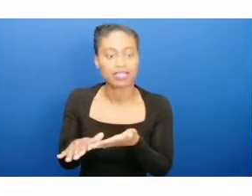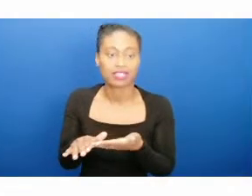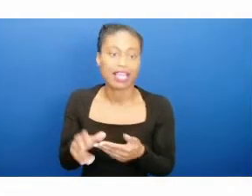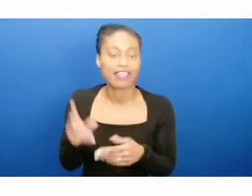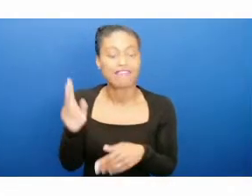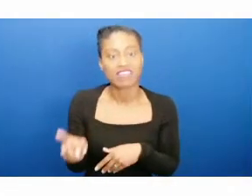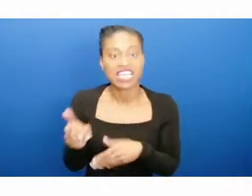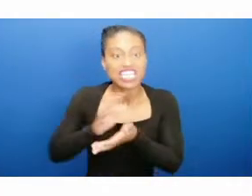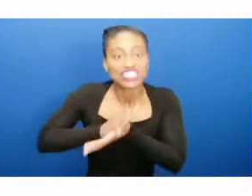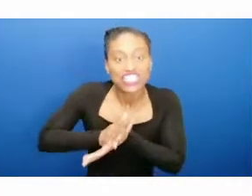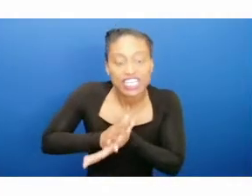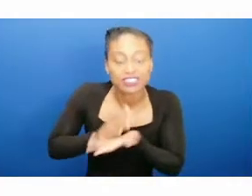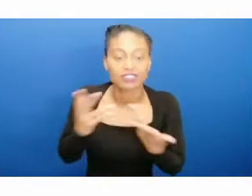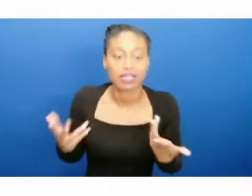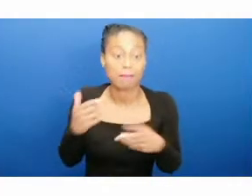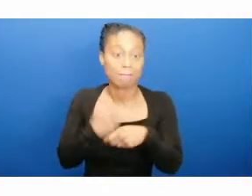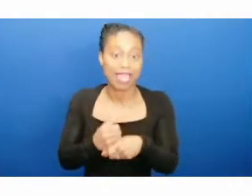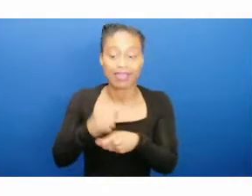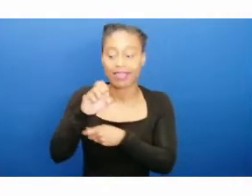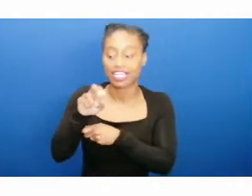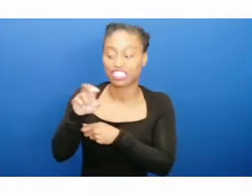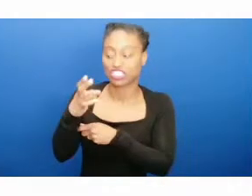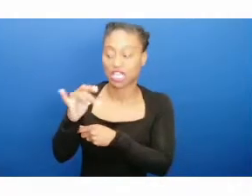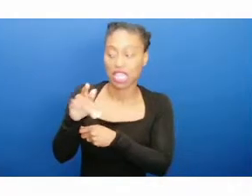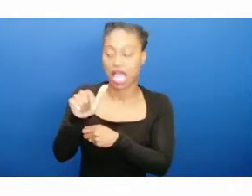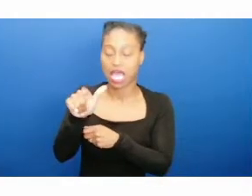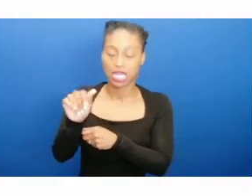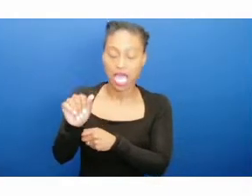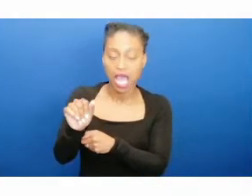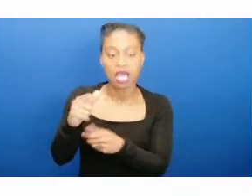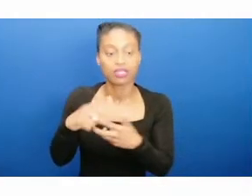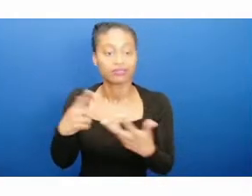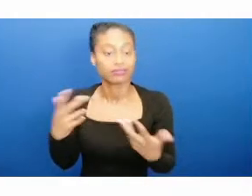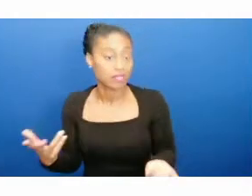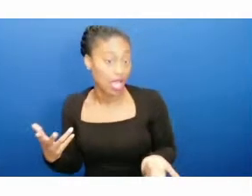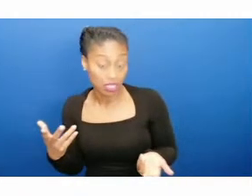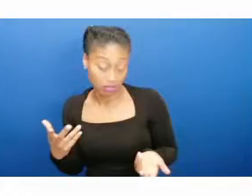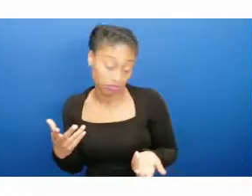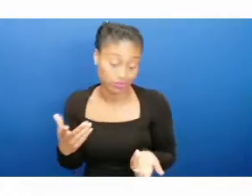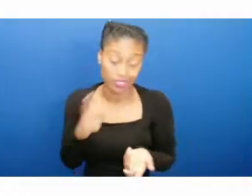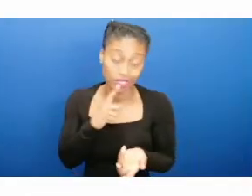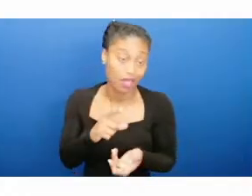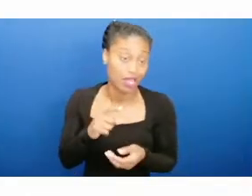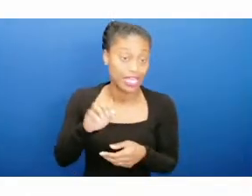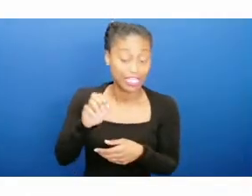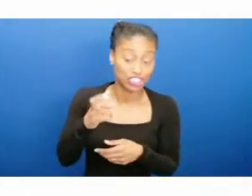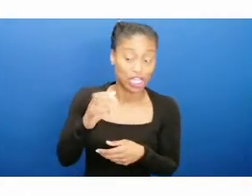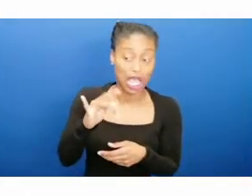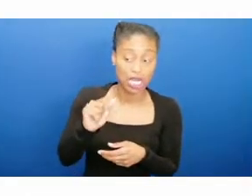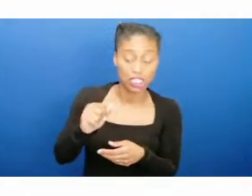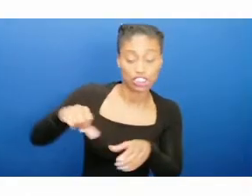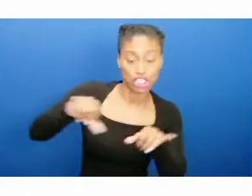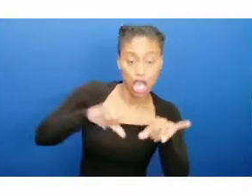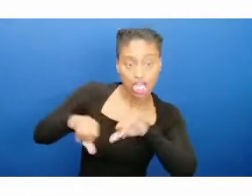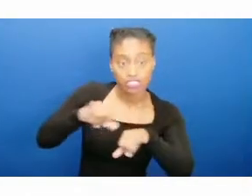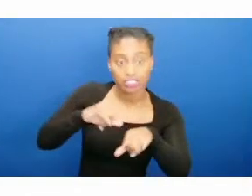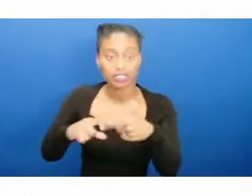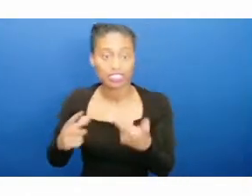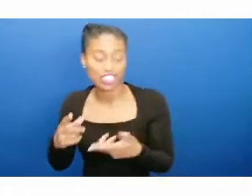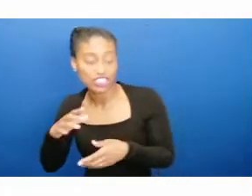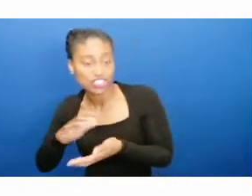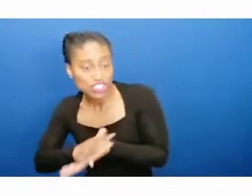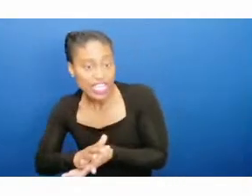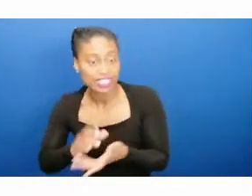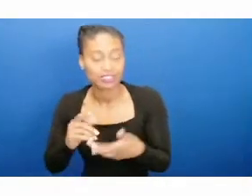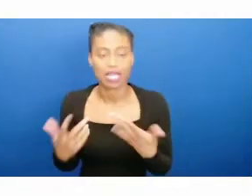an enchilada and make these and put some enchilada sauce or tomato sauce and bake them off with some cheese in the oven. That would be really tasty